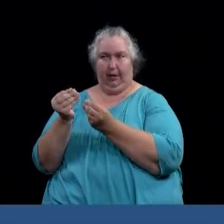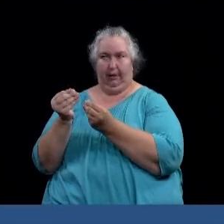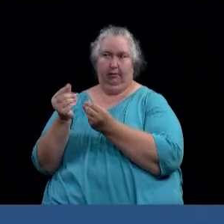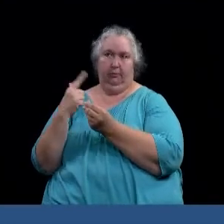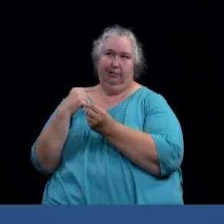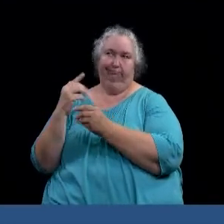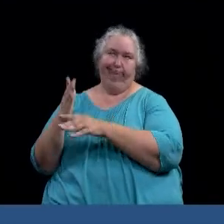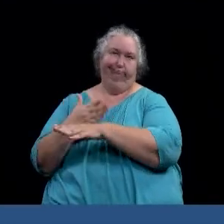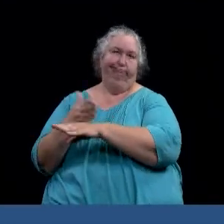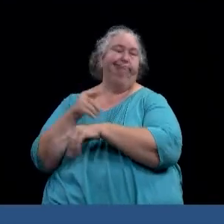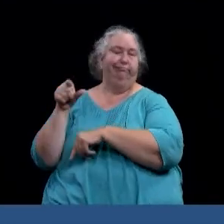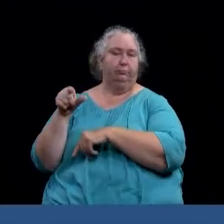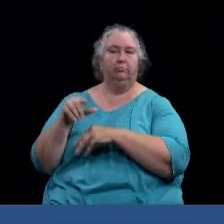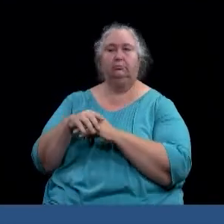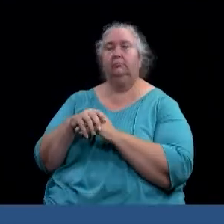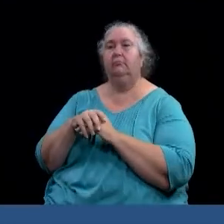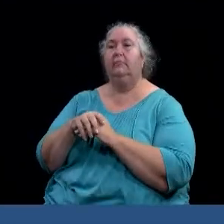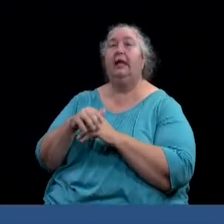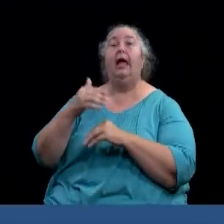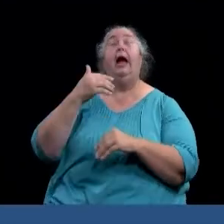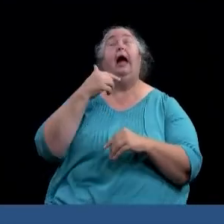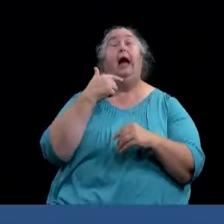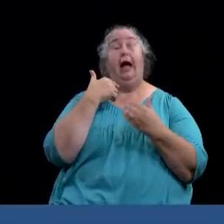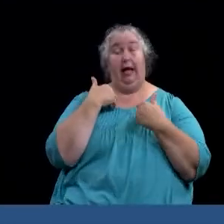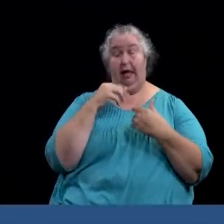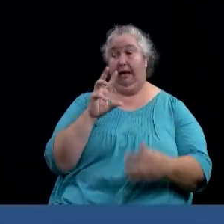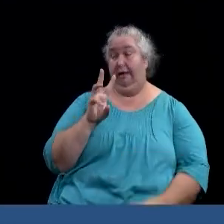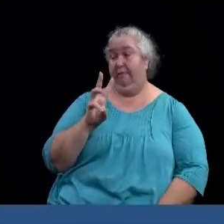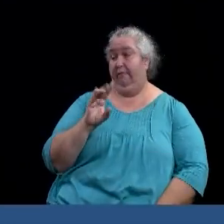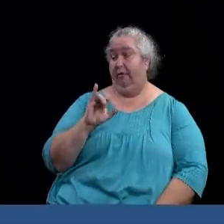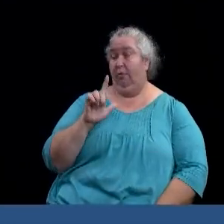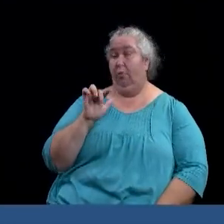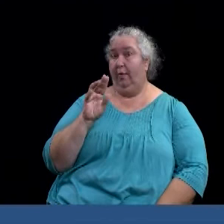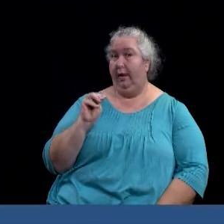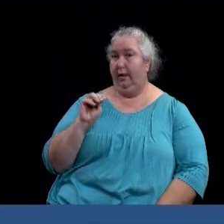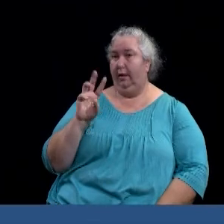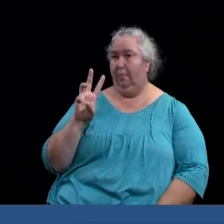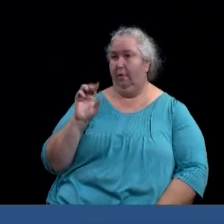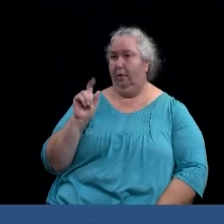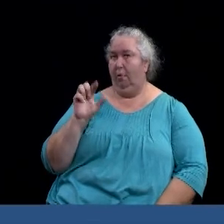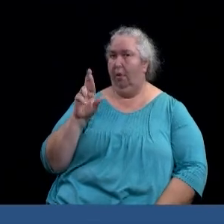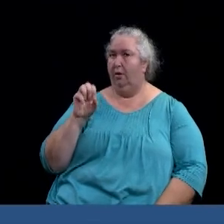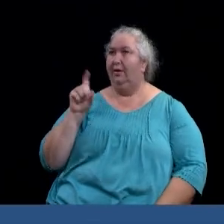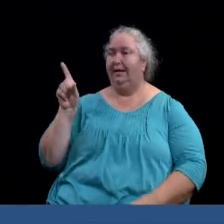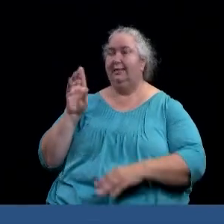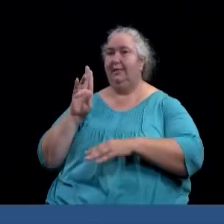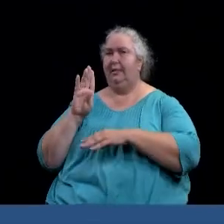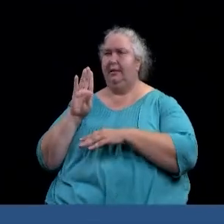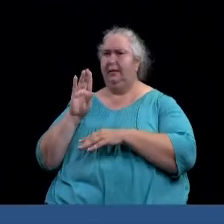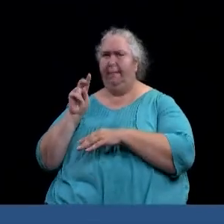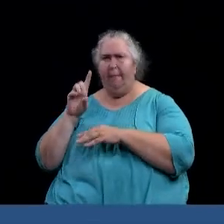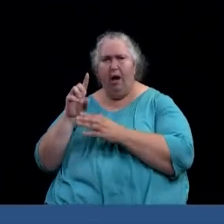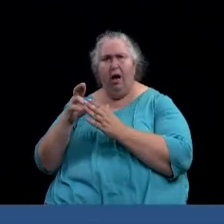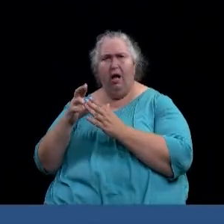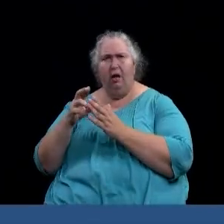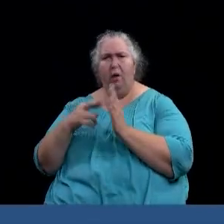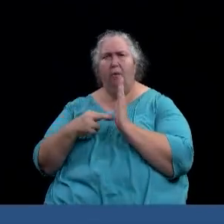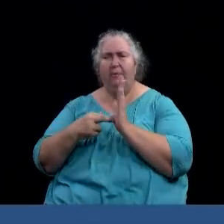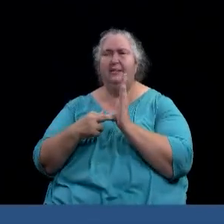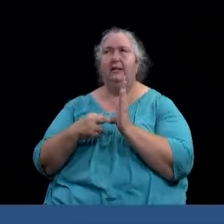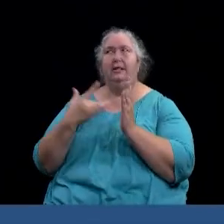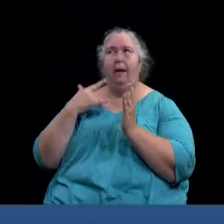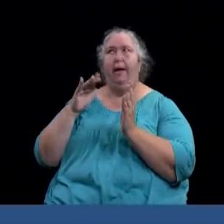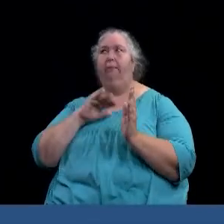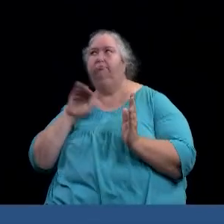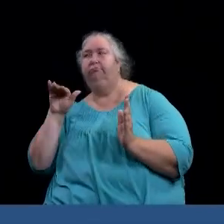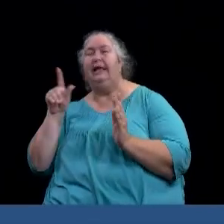who is our bond attorney with Coates Rose, also on the call, so I may defer to him on occasion. But anyway, let's get started.